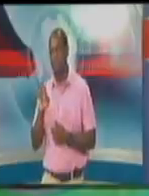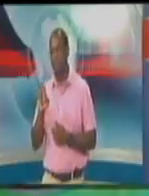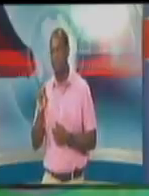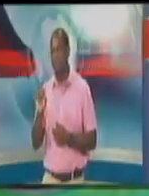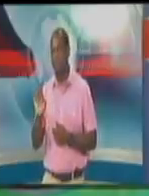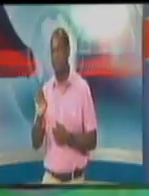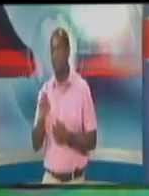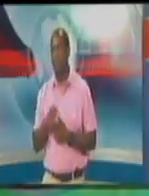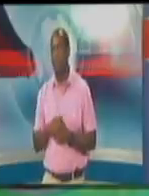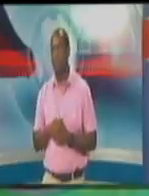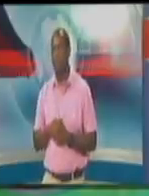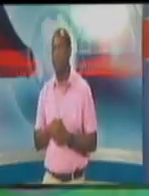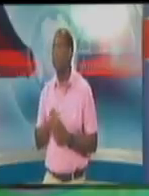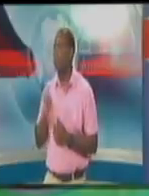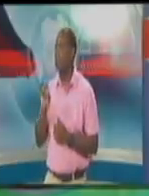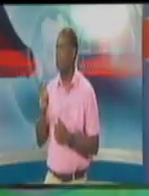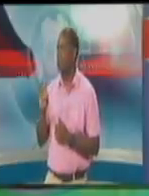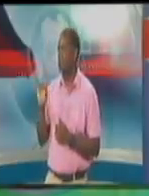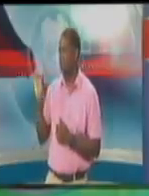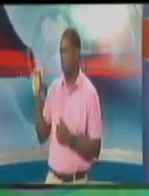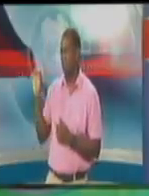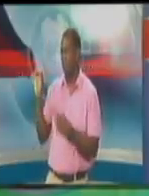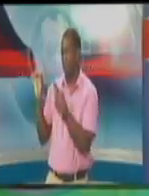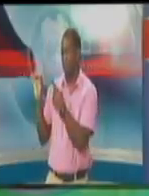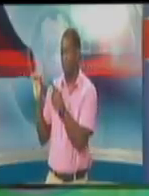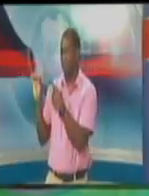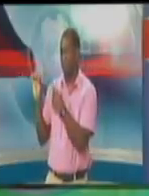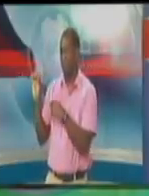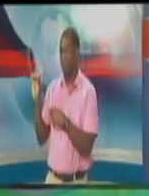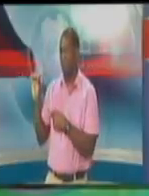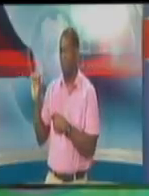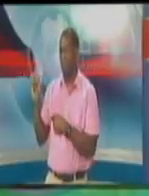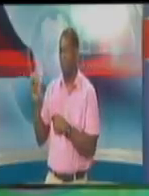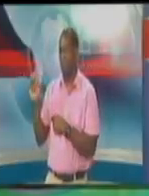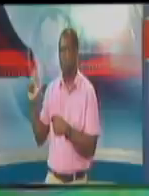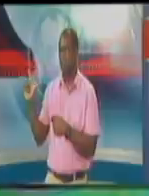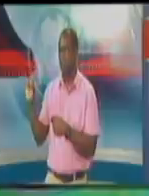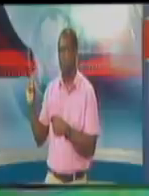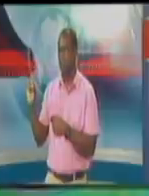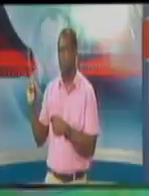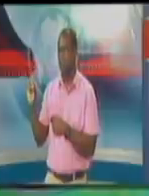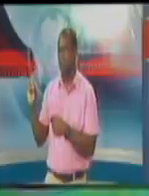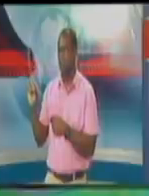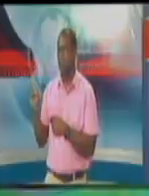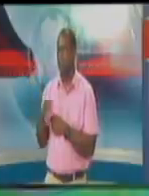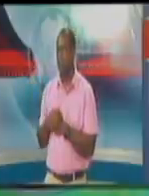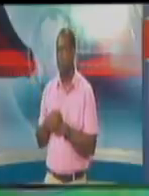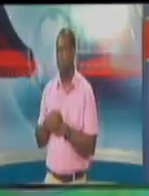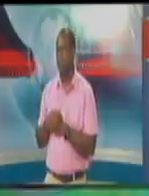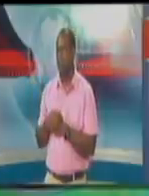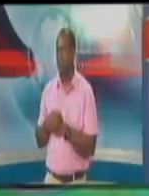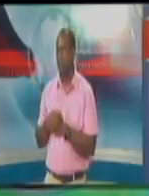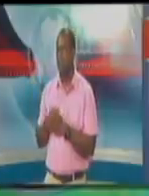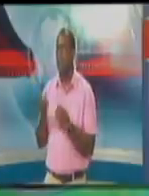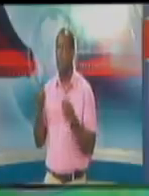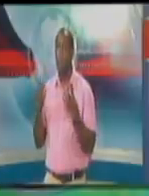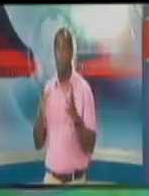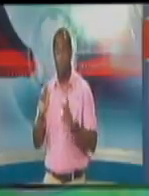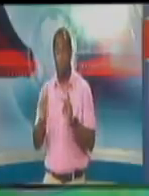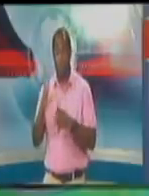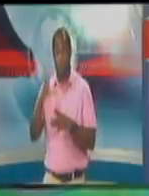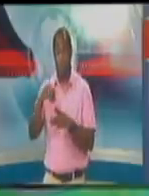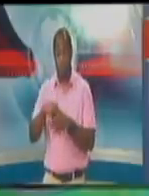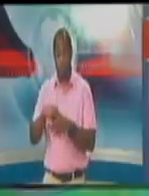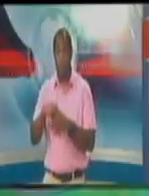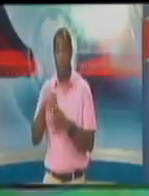Dr. Othello, just quickly, many of our colleagues in the media have to directly interact with a lot of people who may have been affected by COVID